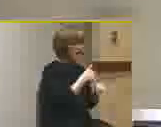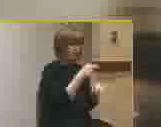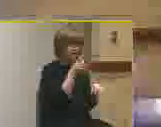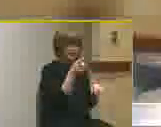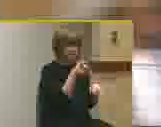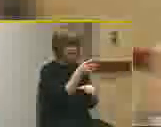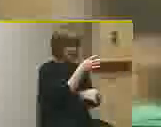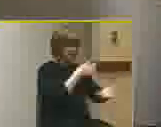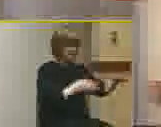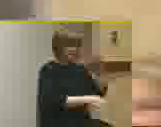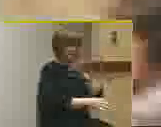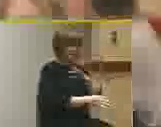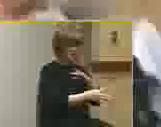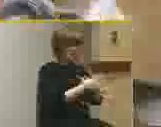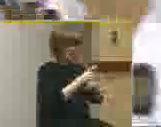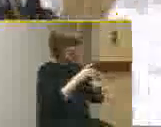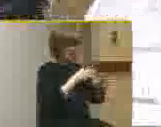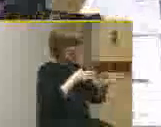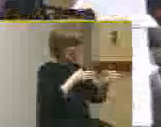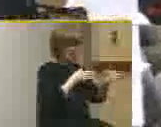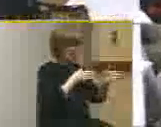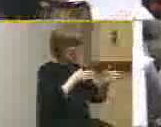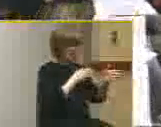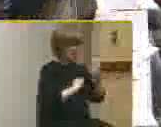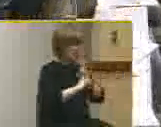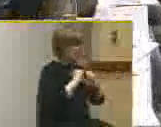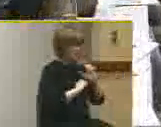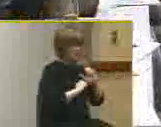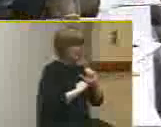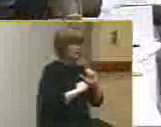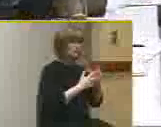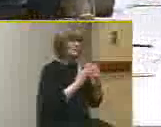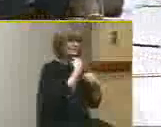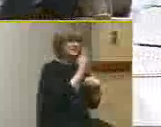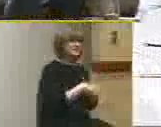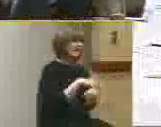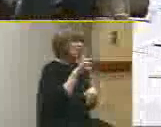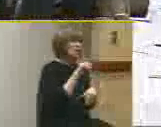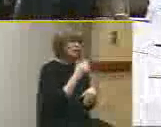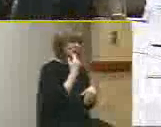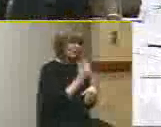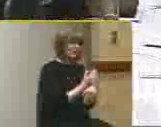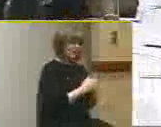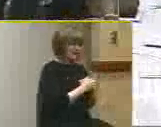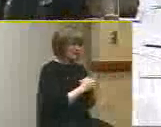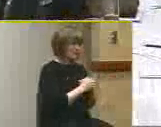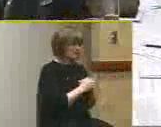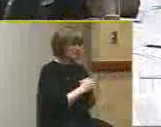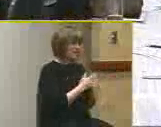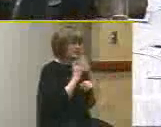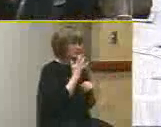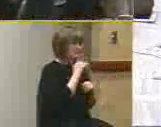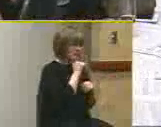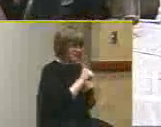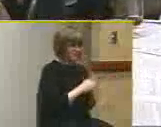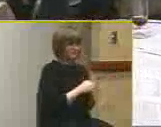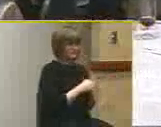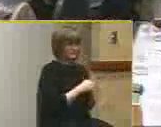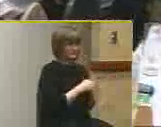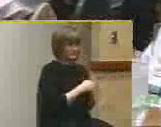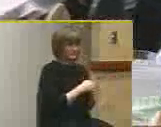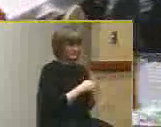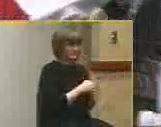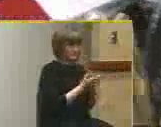Instead of being aggressive, we'd like him to say, no, thank you, I'd rather not do this right now. Okay, so for right now, is there just a better way? Okay, that's